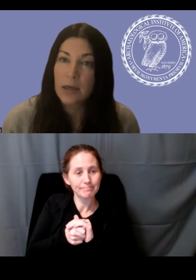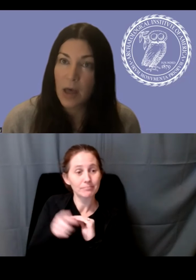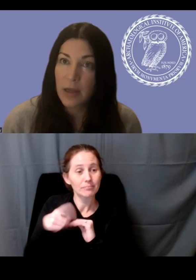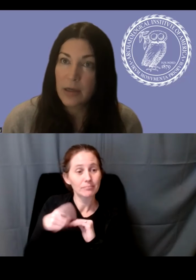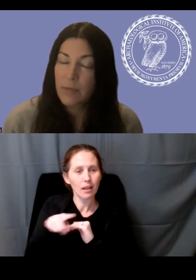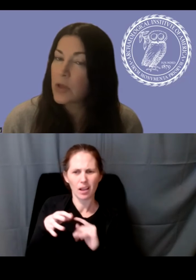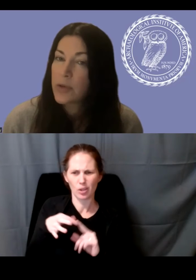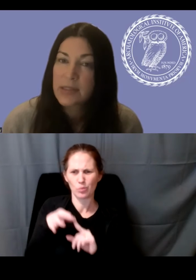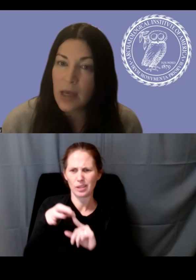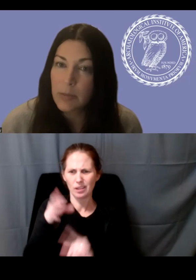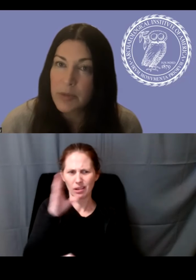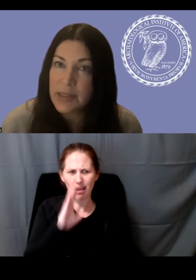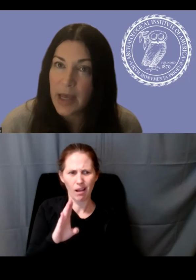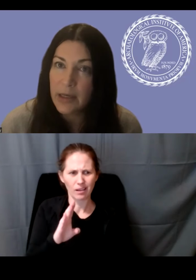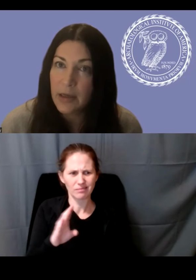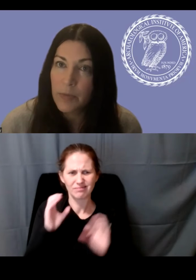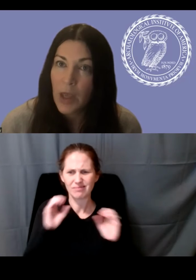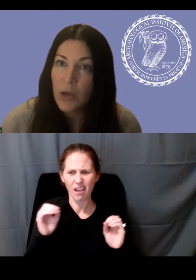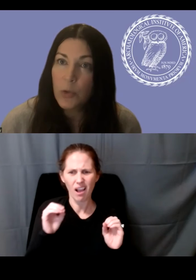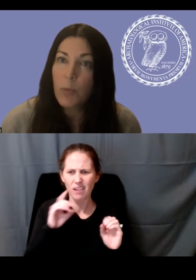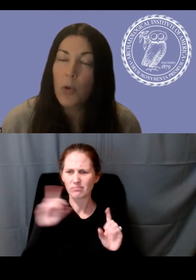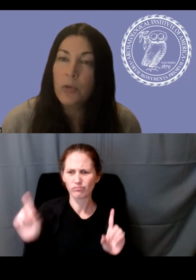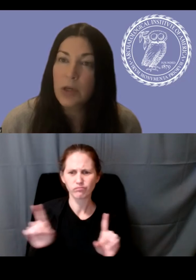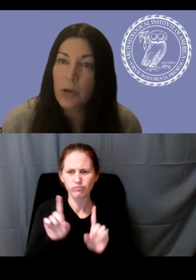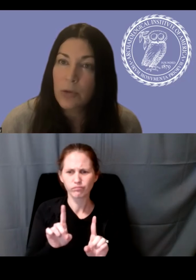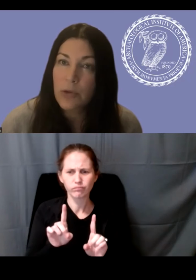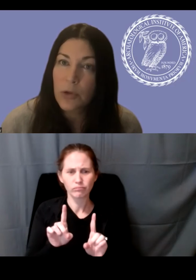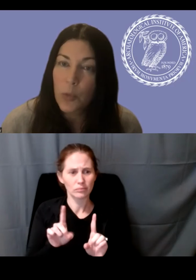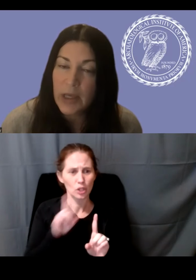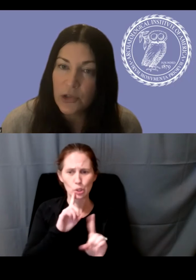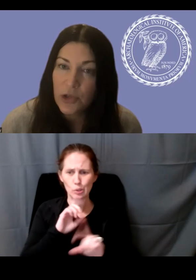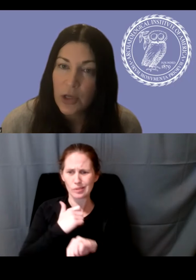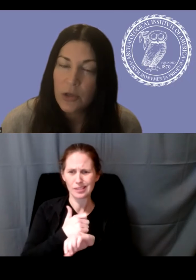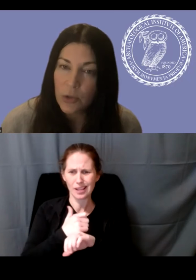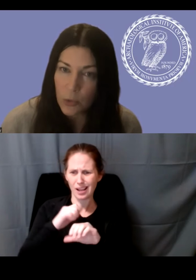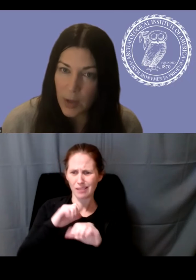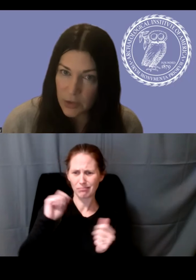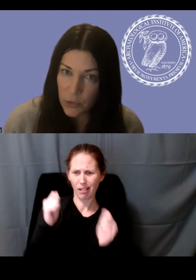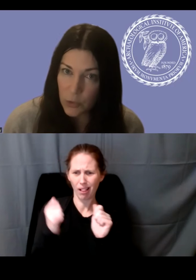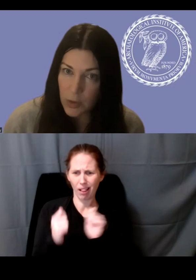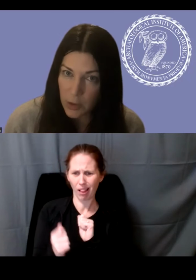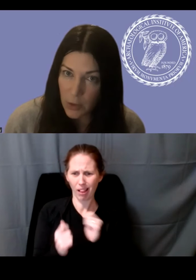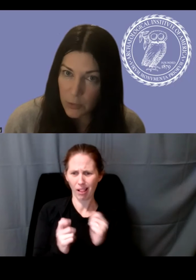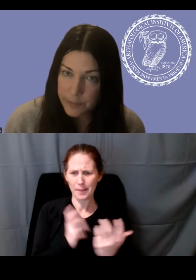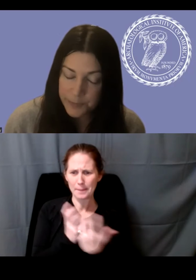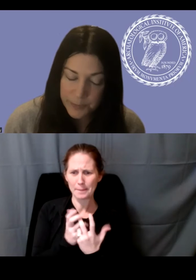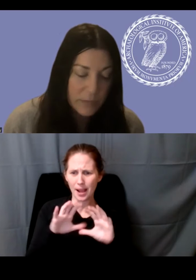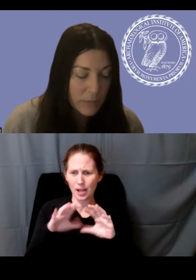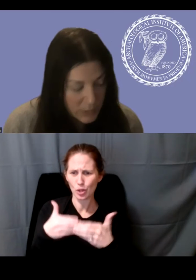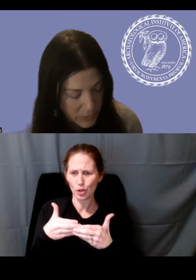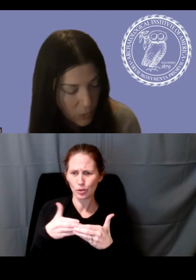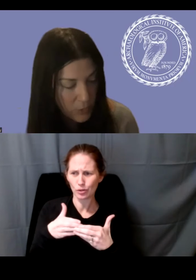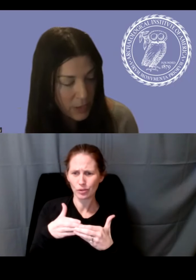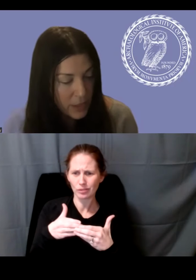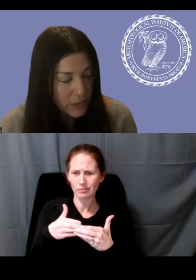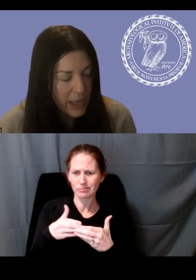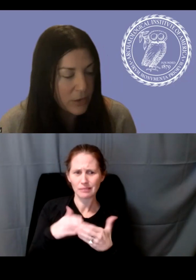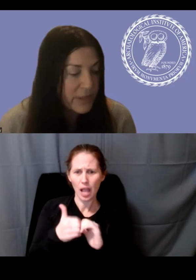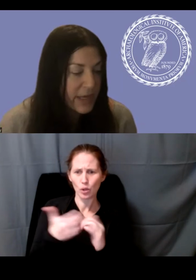unique God, there is none beside him. You mold the earth to your wish, you and you alone.